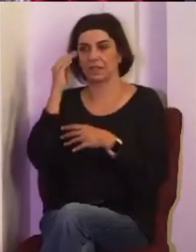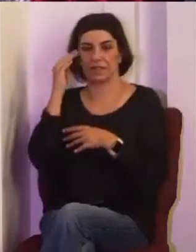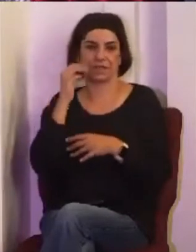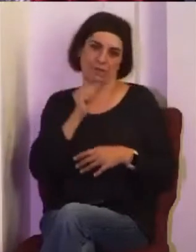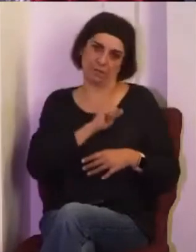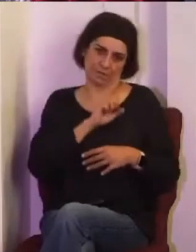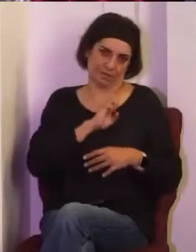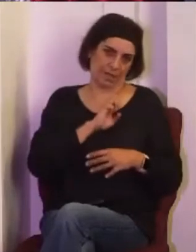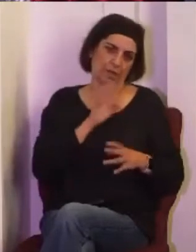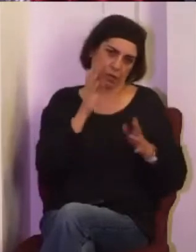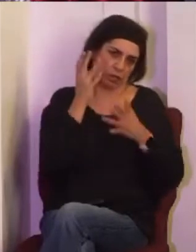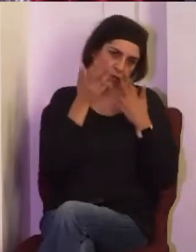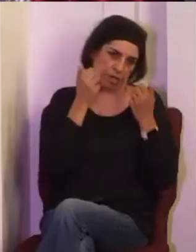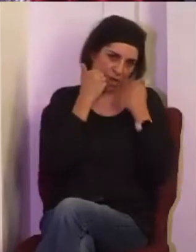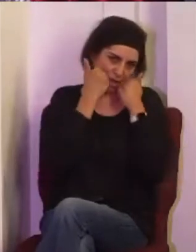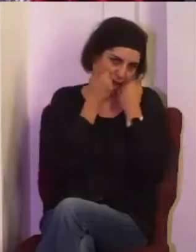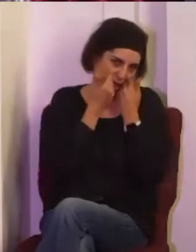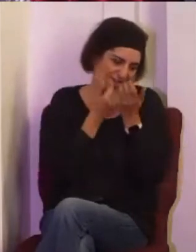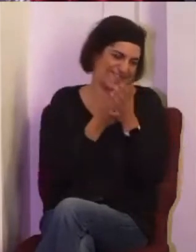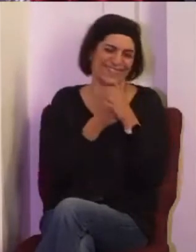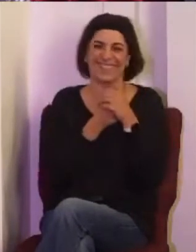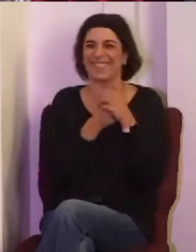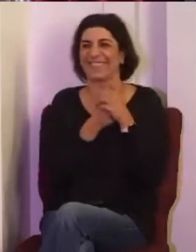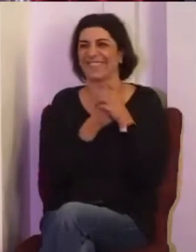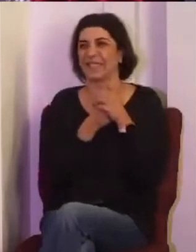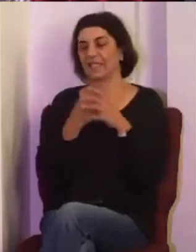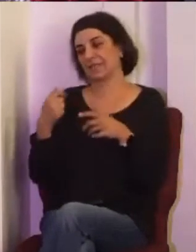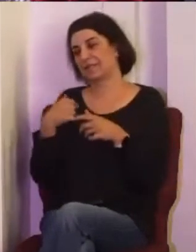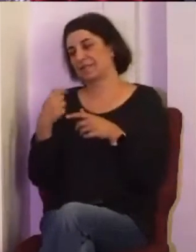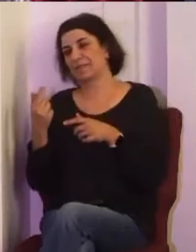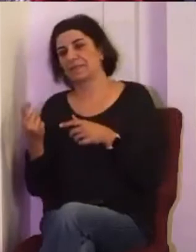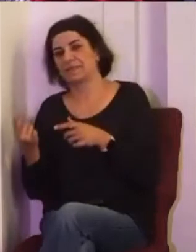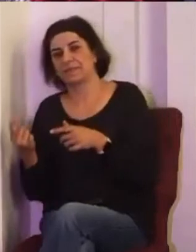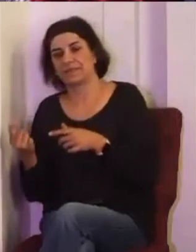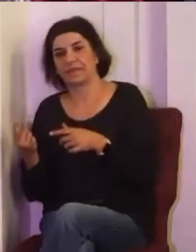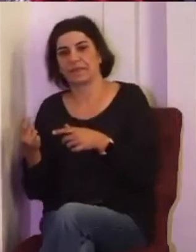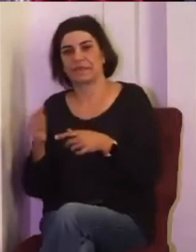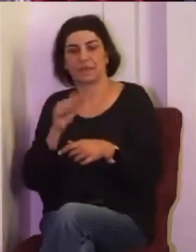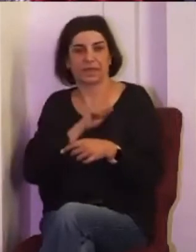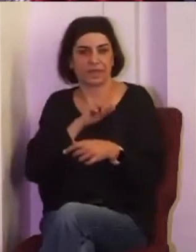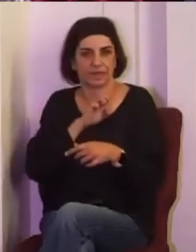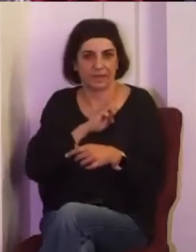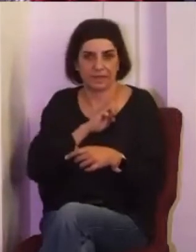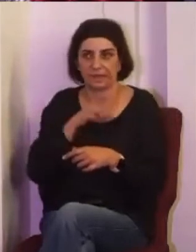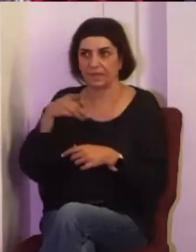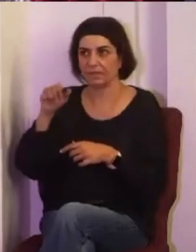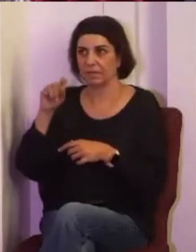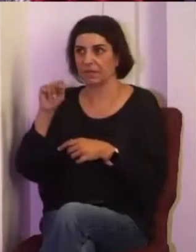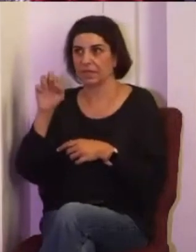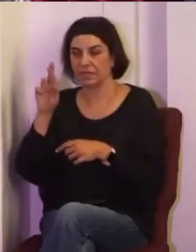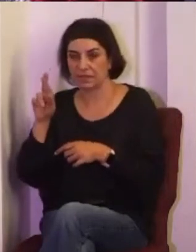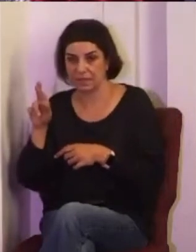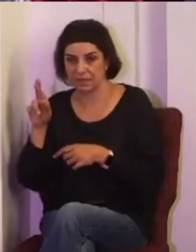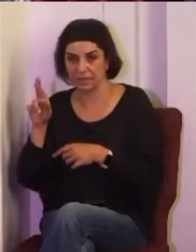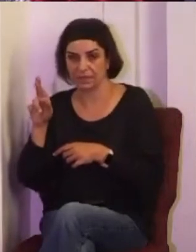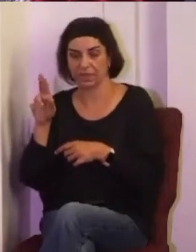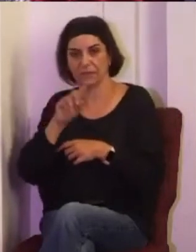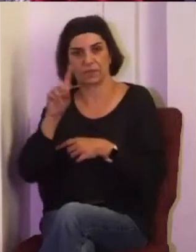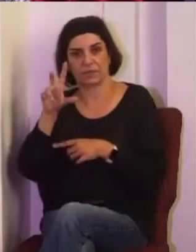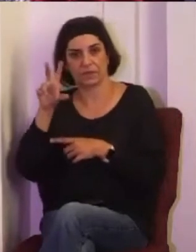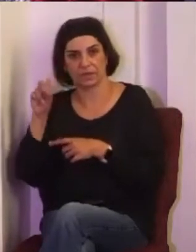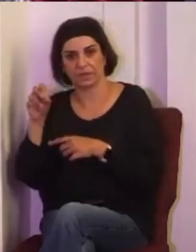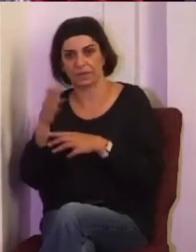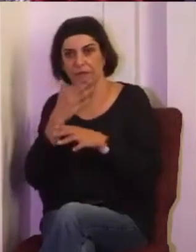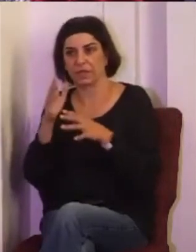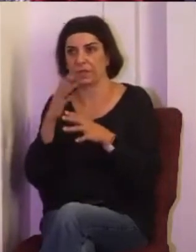and demure he is, and Reverend Alejandro and myself and Peter, the music director at 1:30 service, there were several